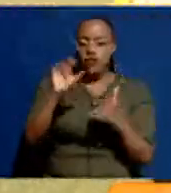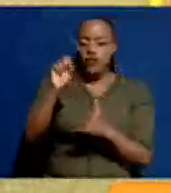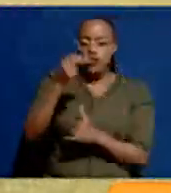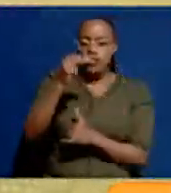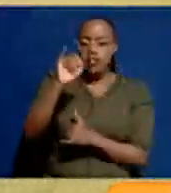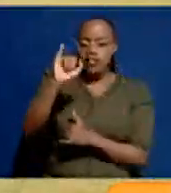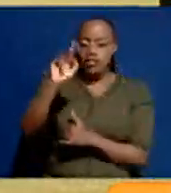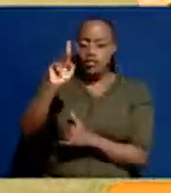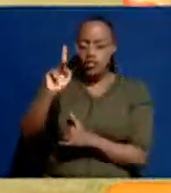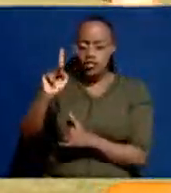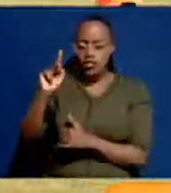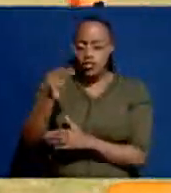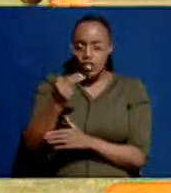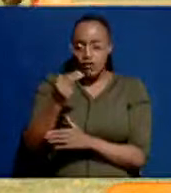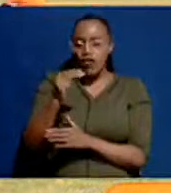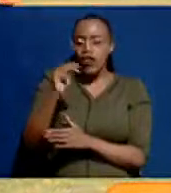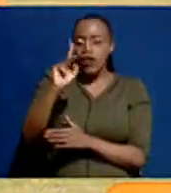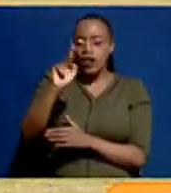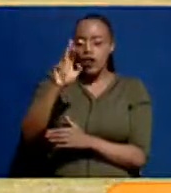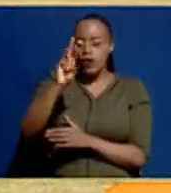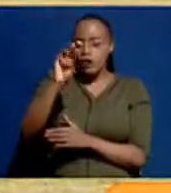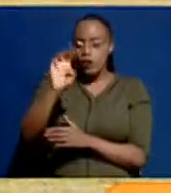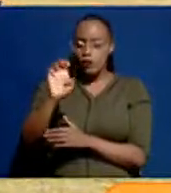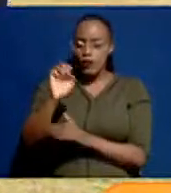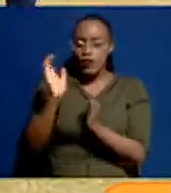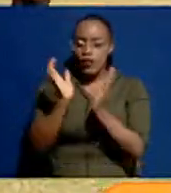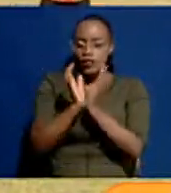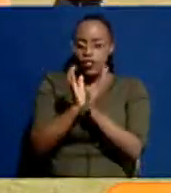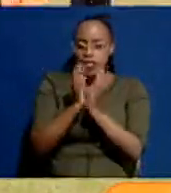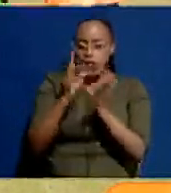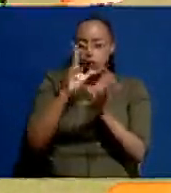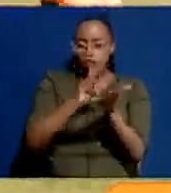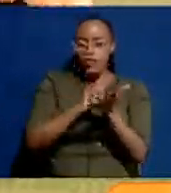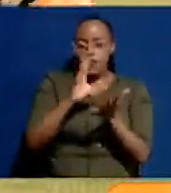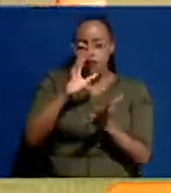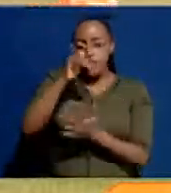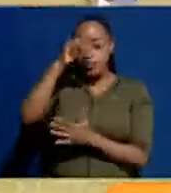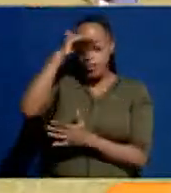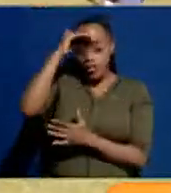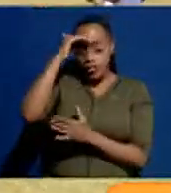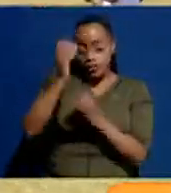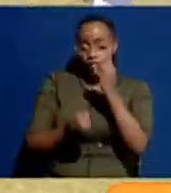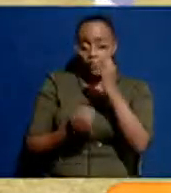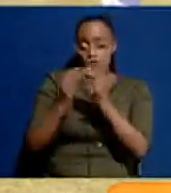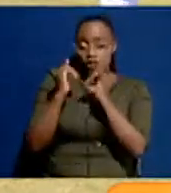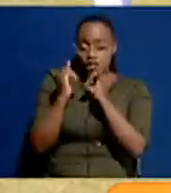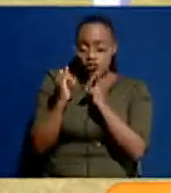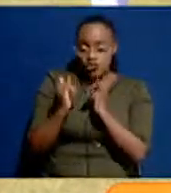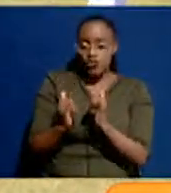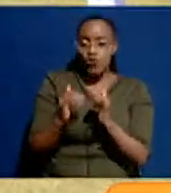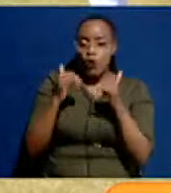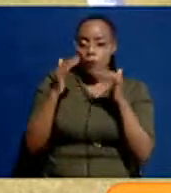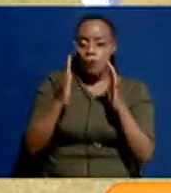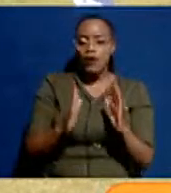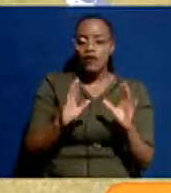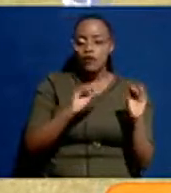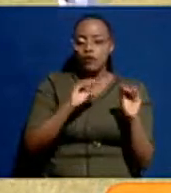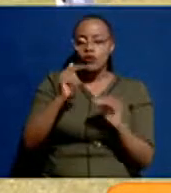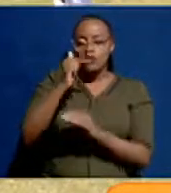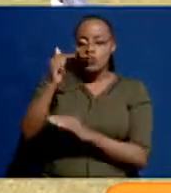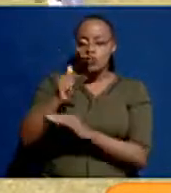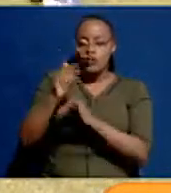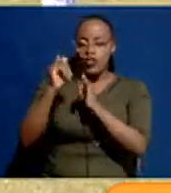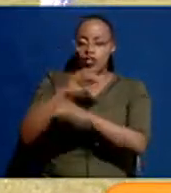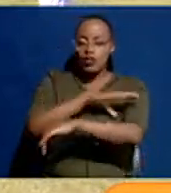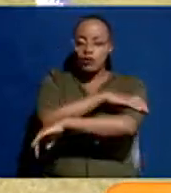Amar Abdi Karume Stadium in Arusha. Tusker unveiled 5 new signings who all made the trip to Tanzania. New